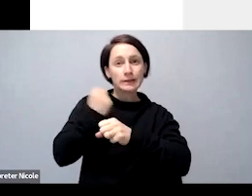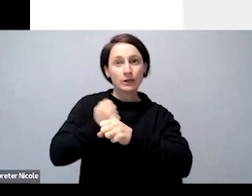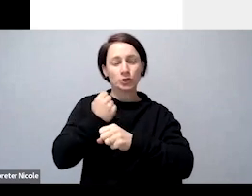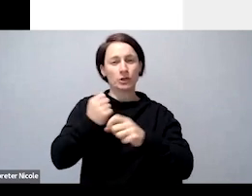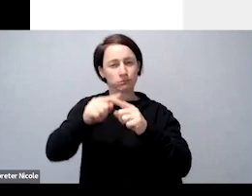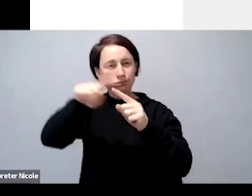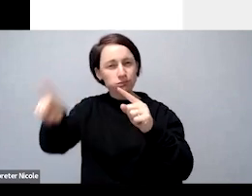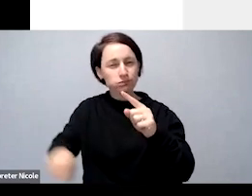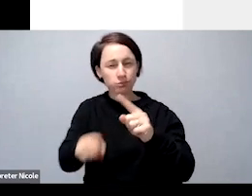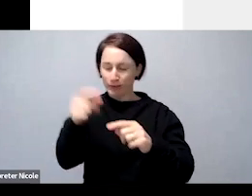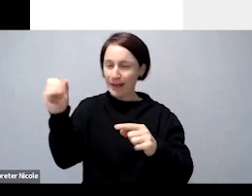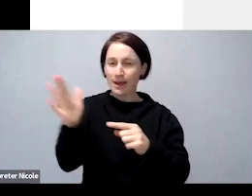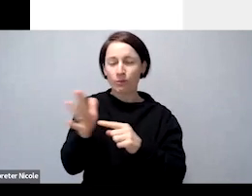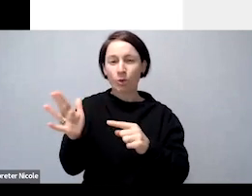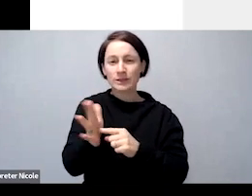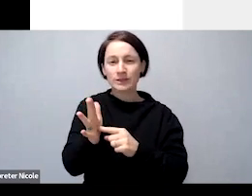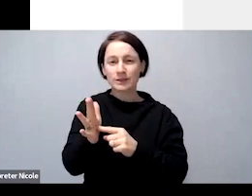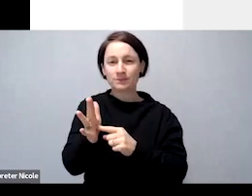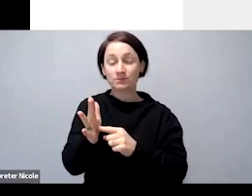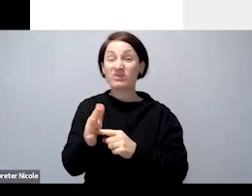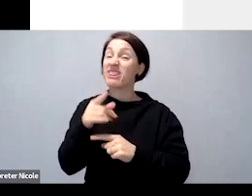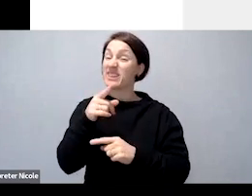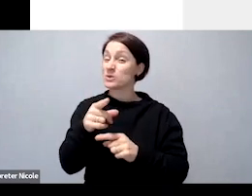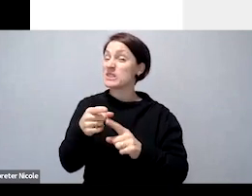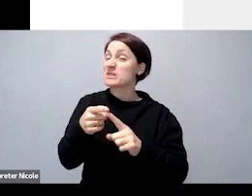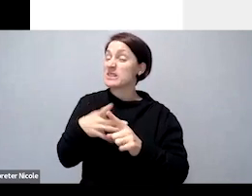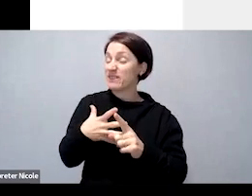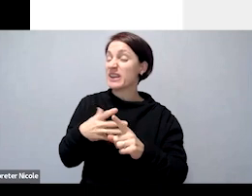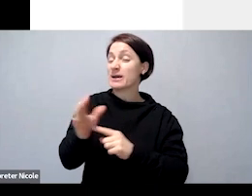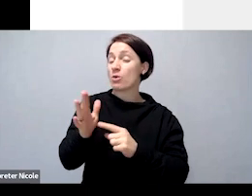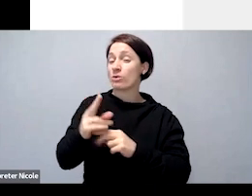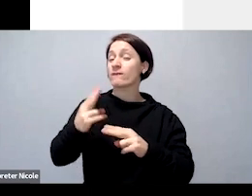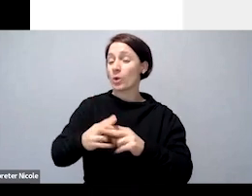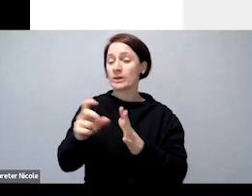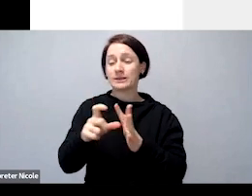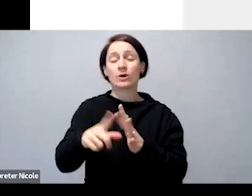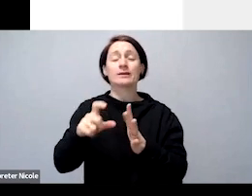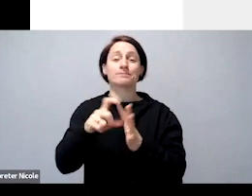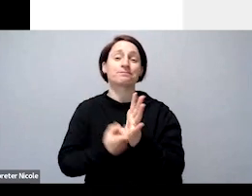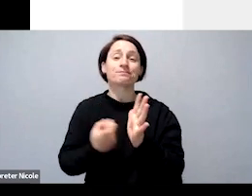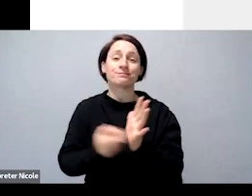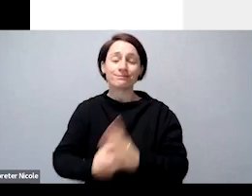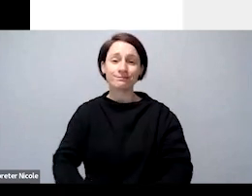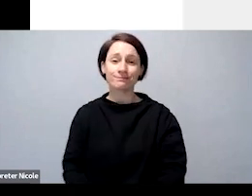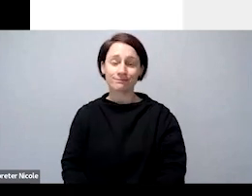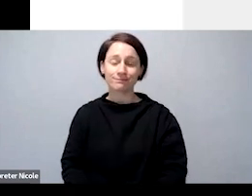underdeveloped. And that was definitely the case for disability inclusive disaster risk reduction. Next slide,